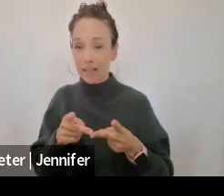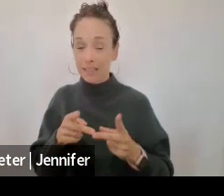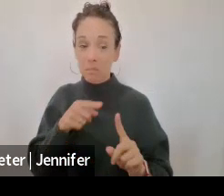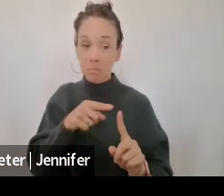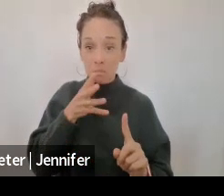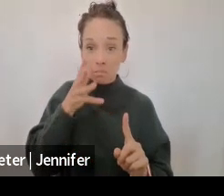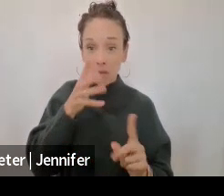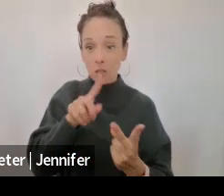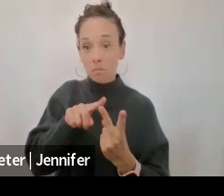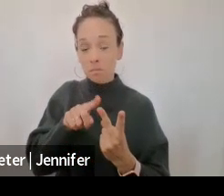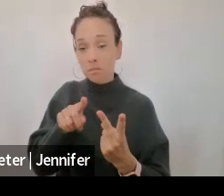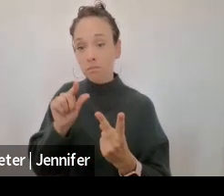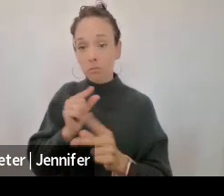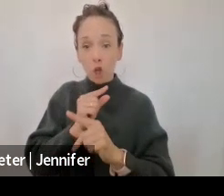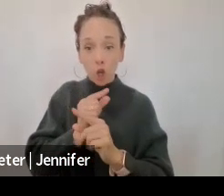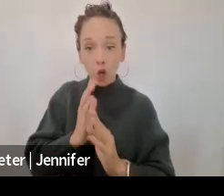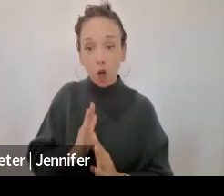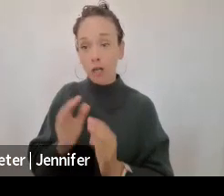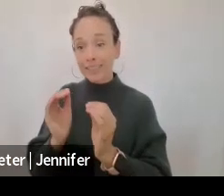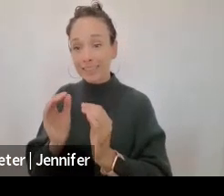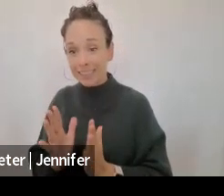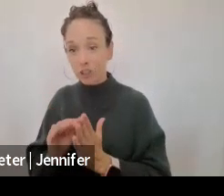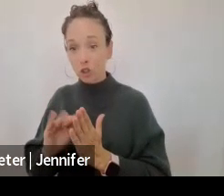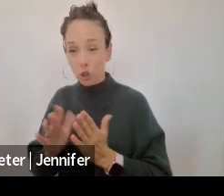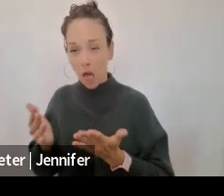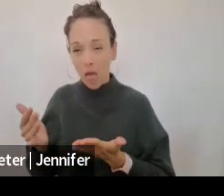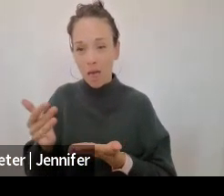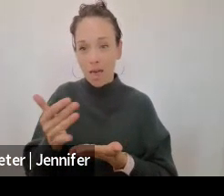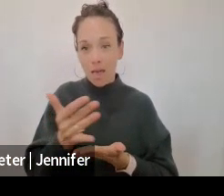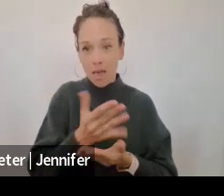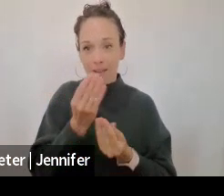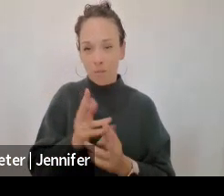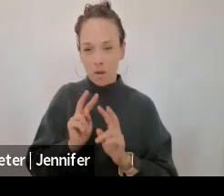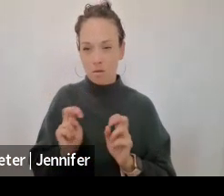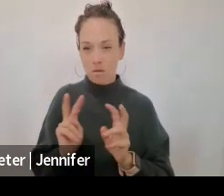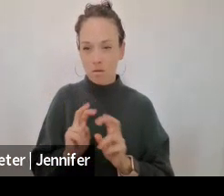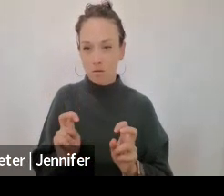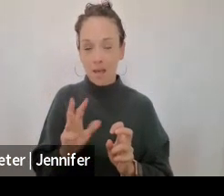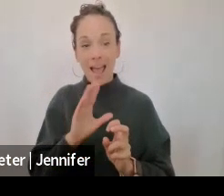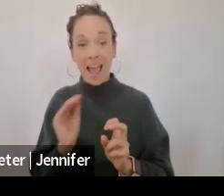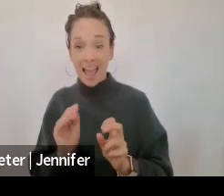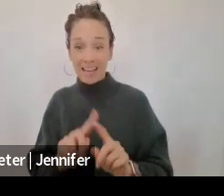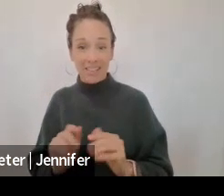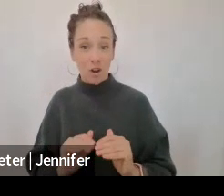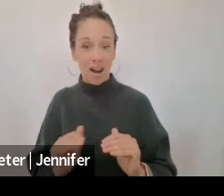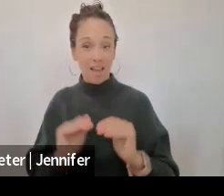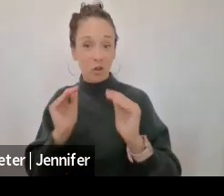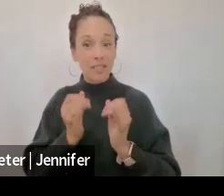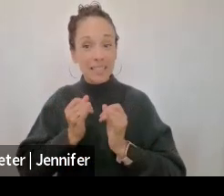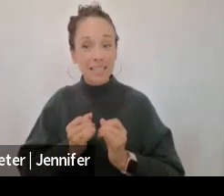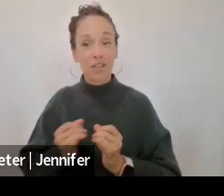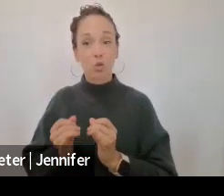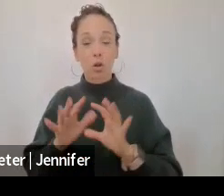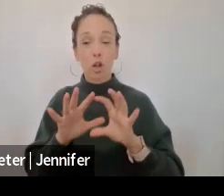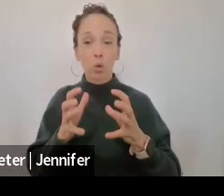parents, guardians, teachers, and students, and different levels, such as individual, group, and system levels, to